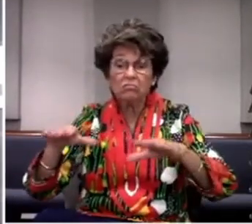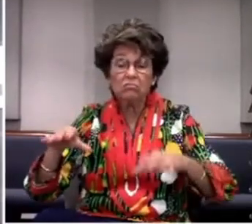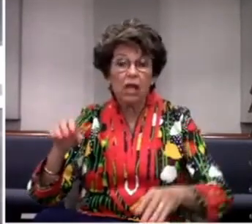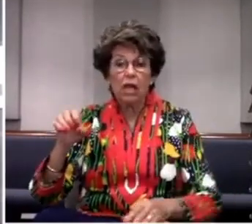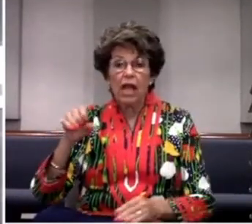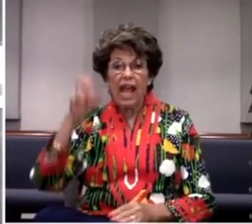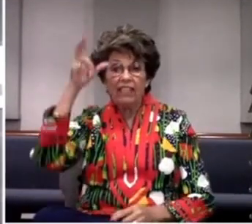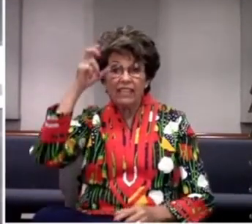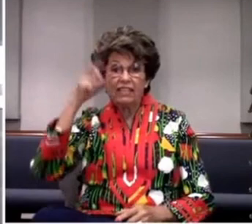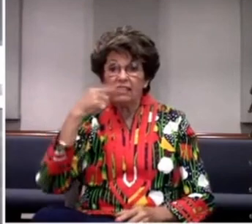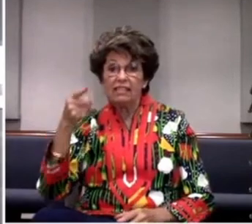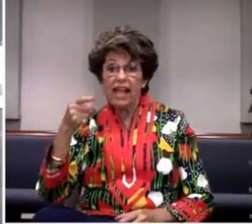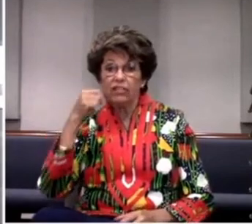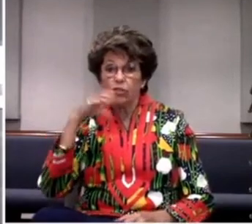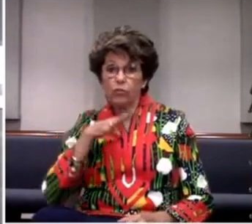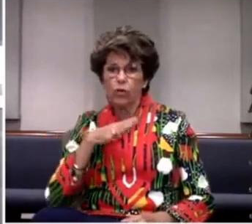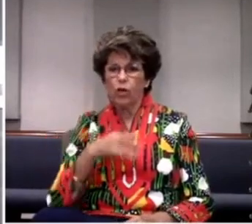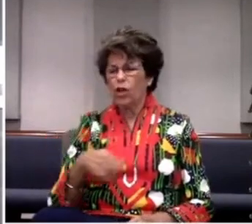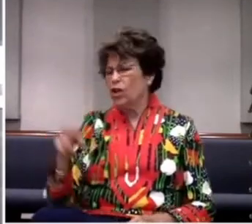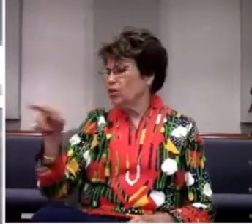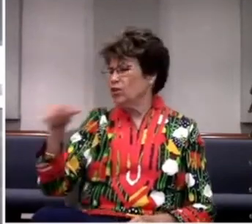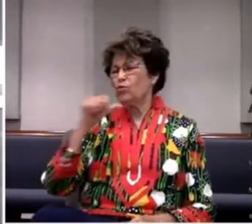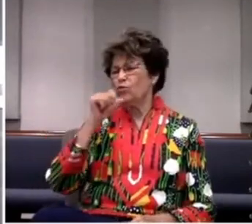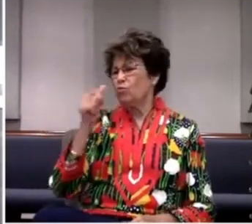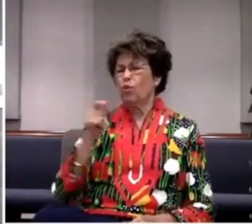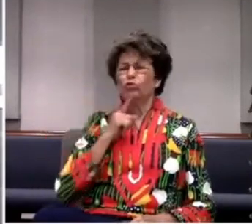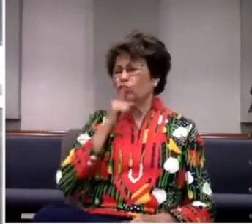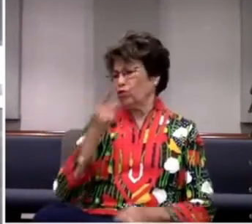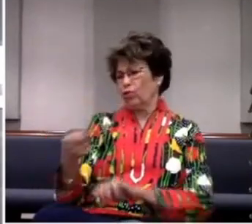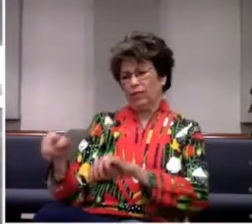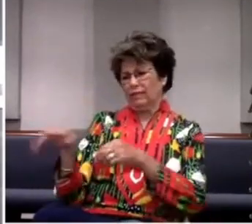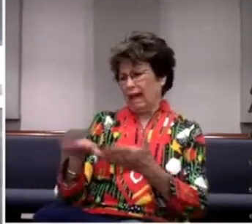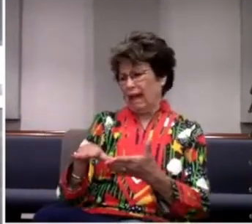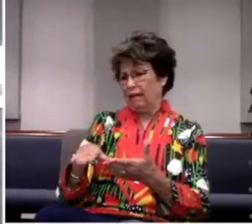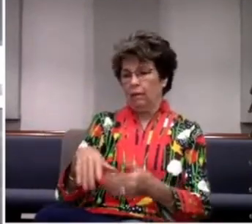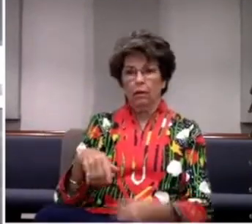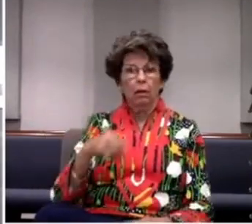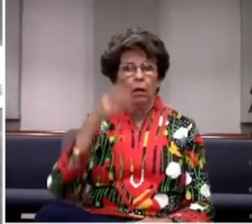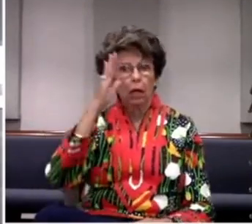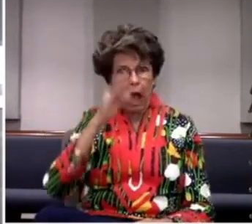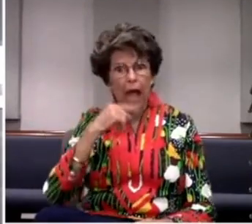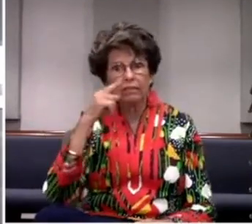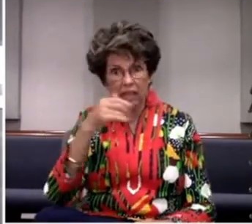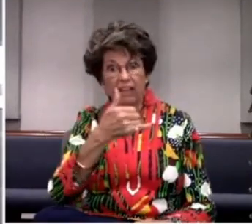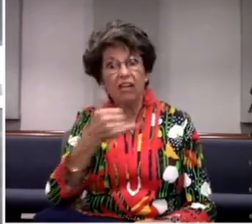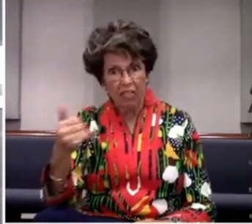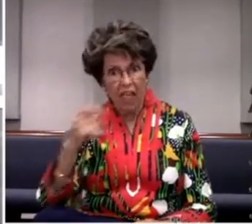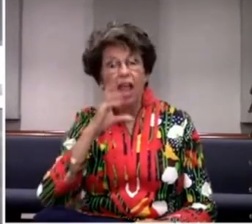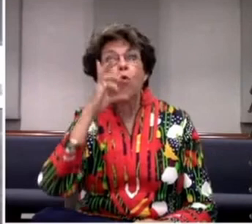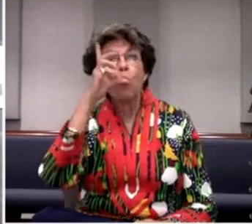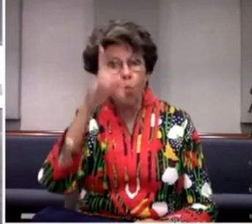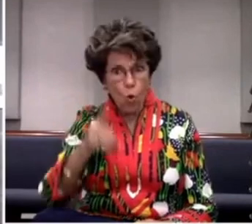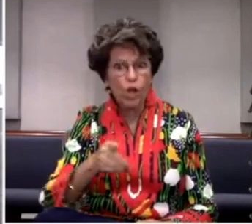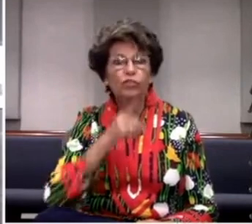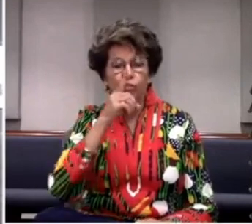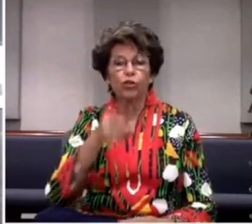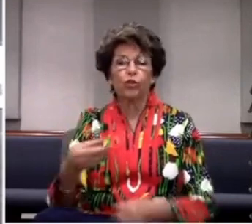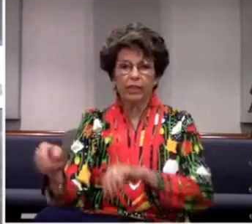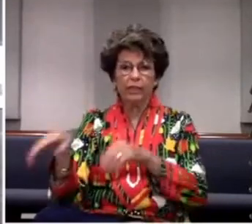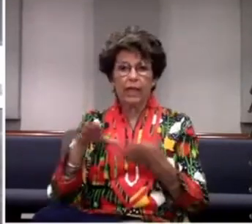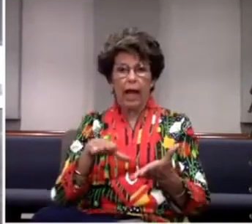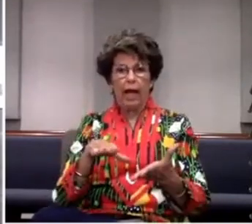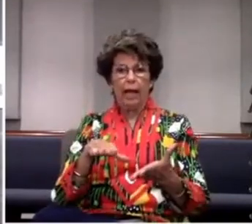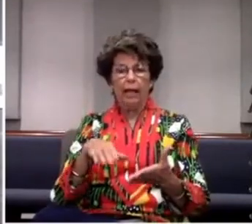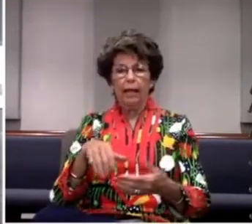serpent said unto the woman, you'll not surely die. God said they would surely die." Verse number 5, "For God doth know that in the day